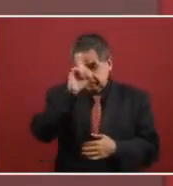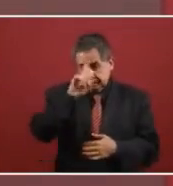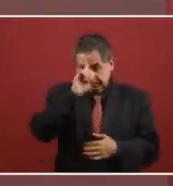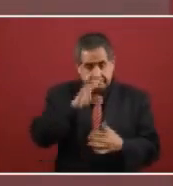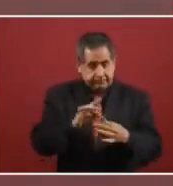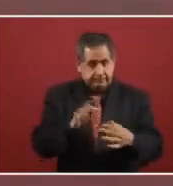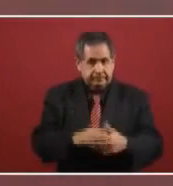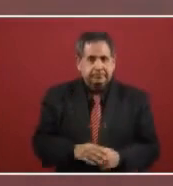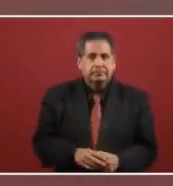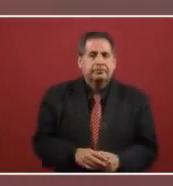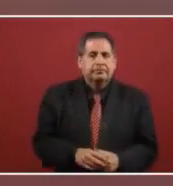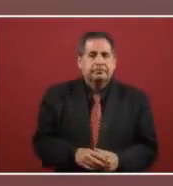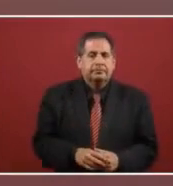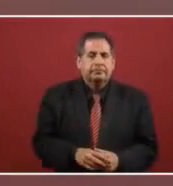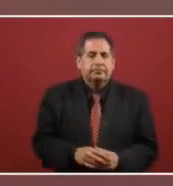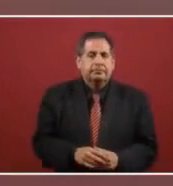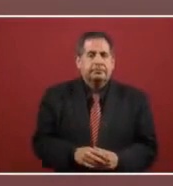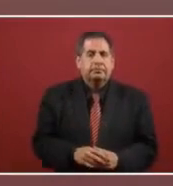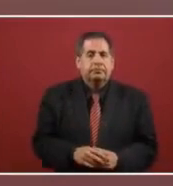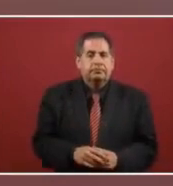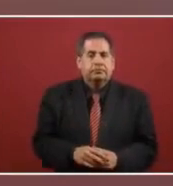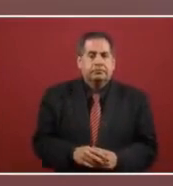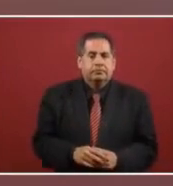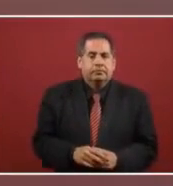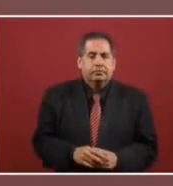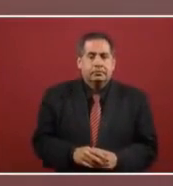you recall that